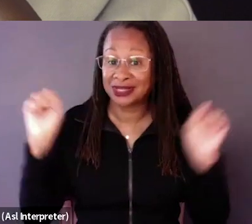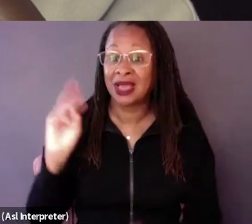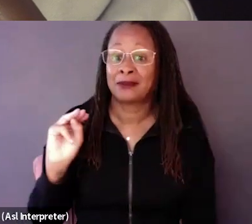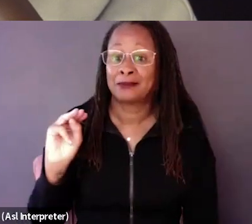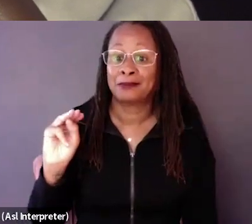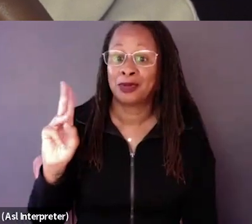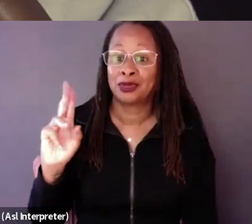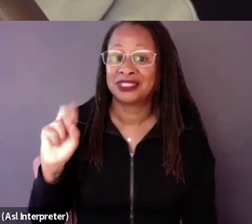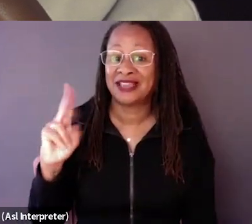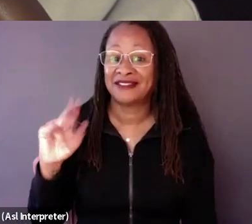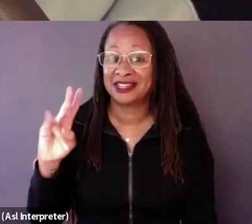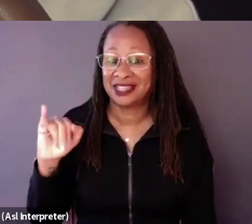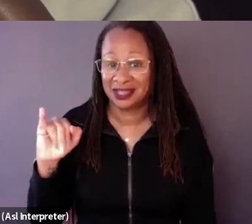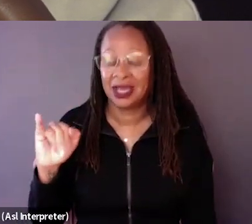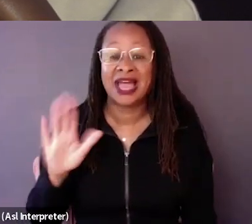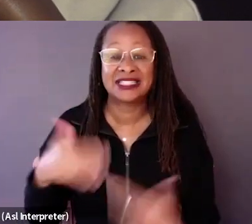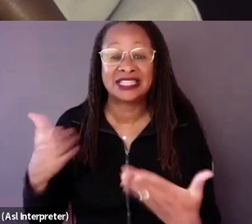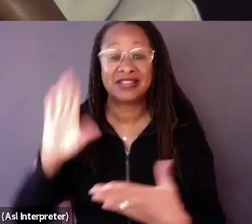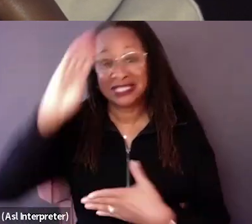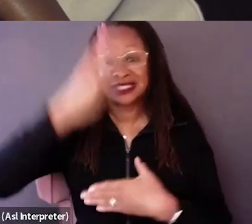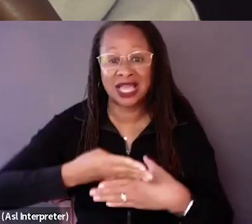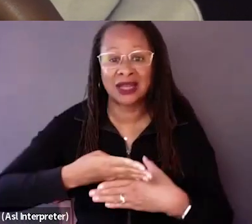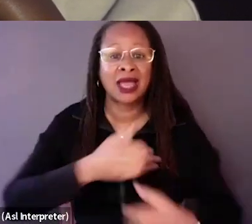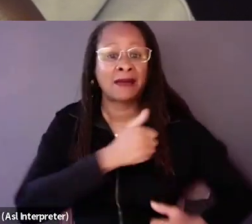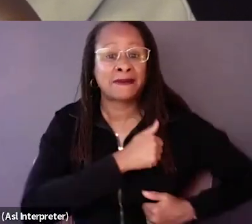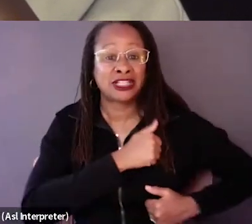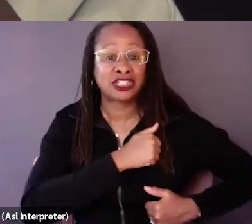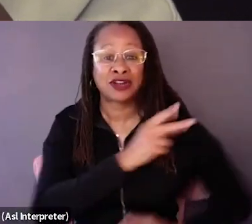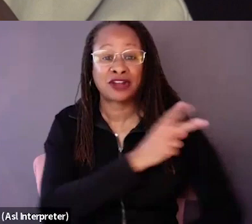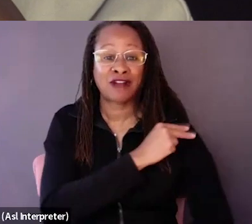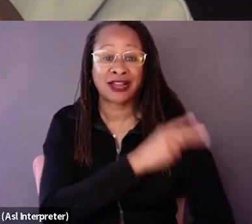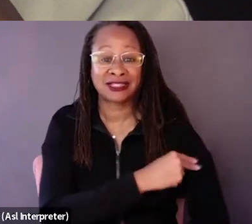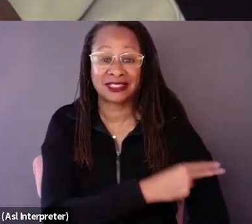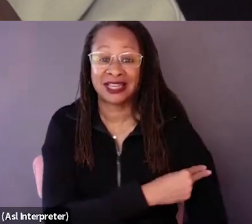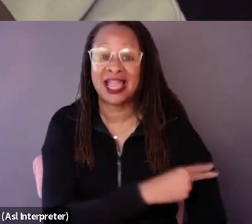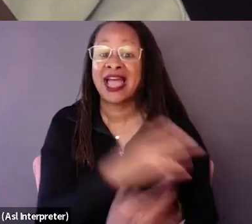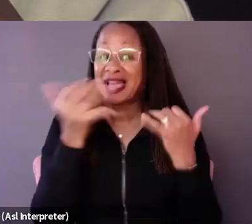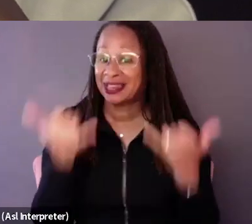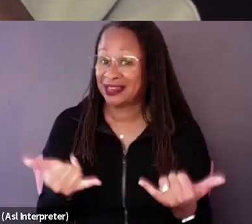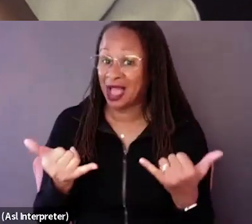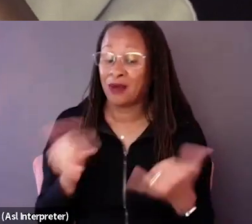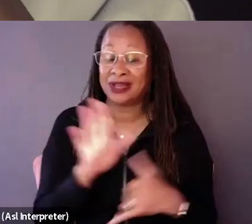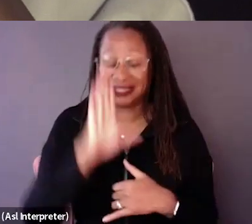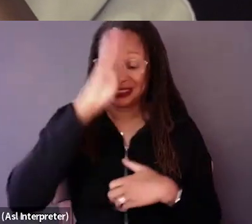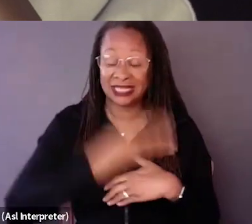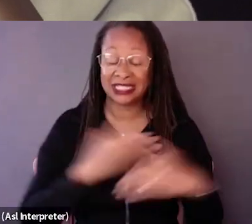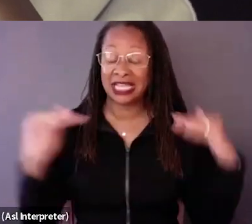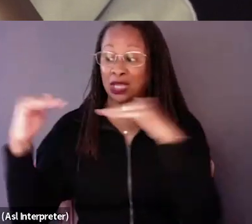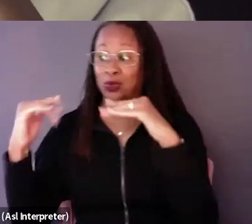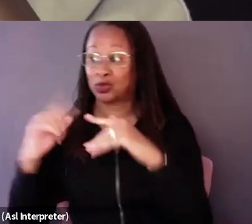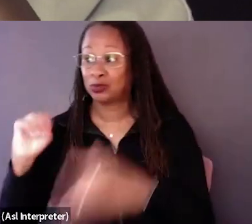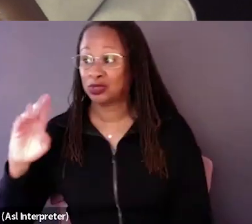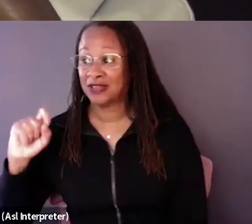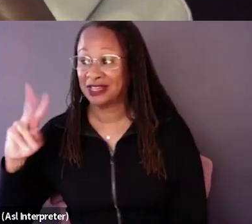total disregard of the law, and we were really worried that there was going to be some kind of retaliation,